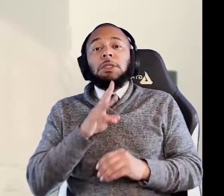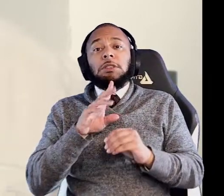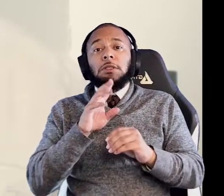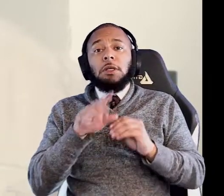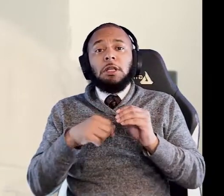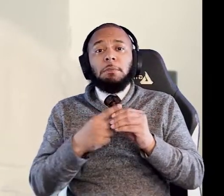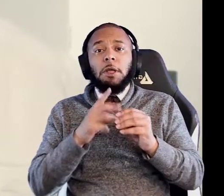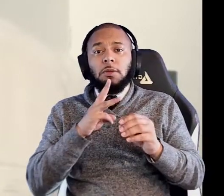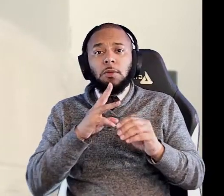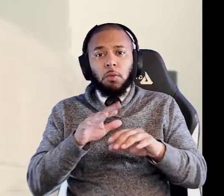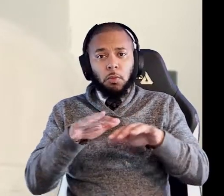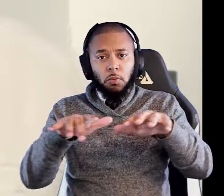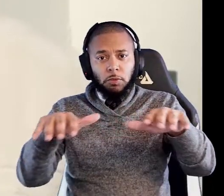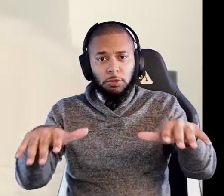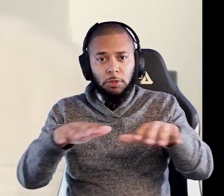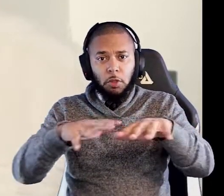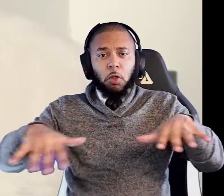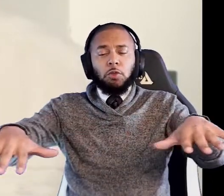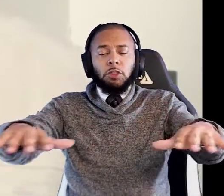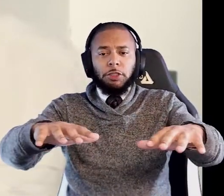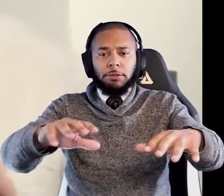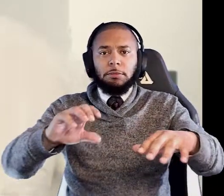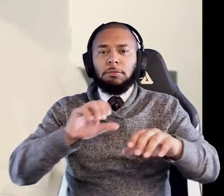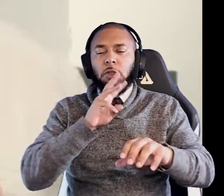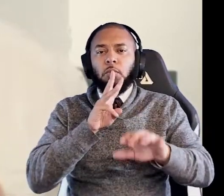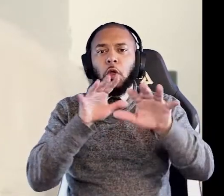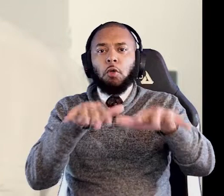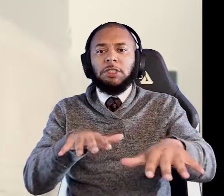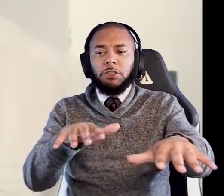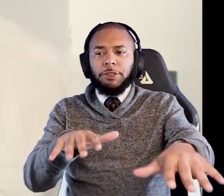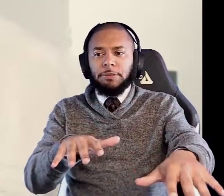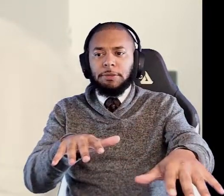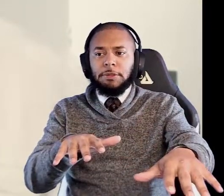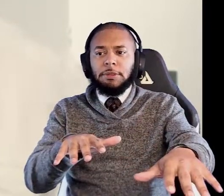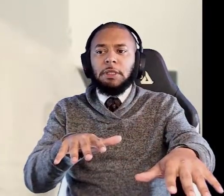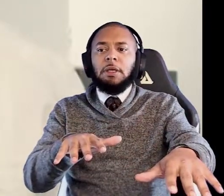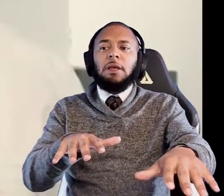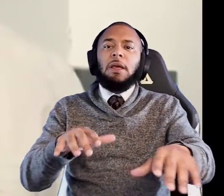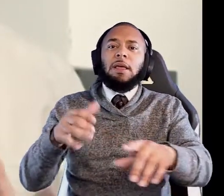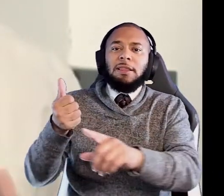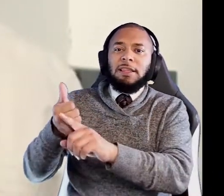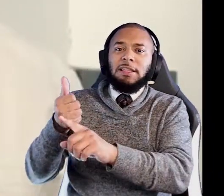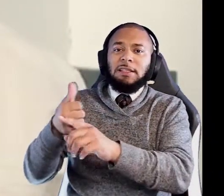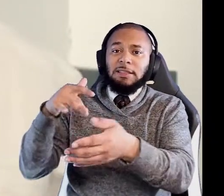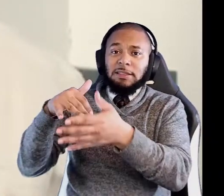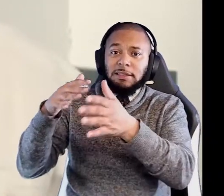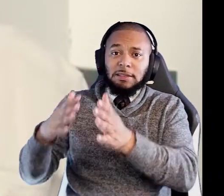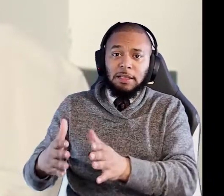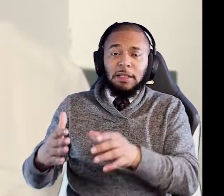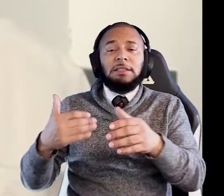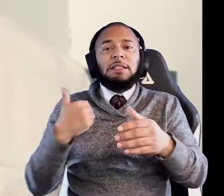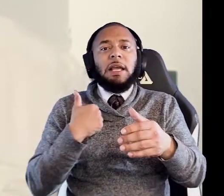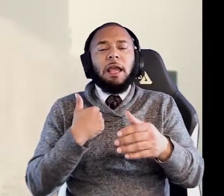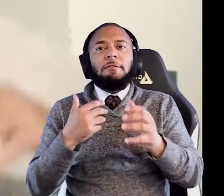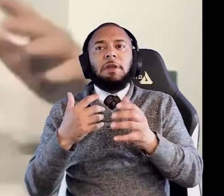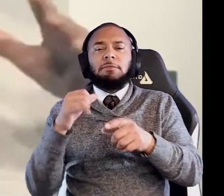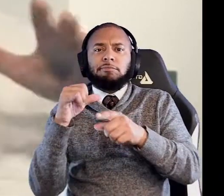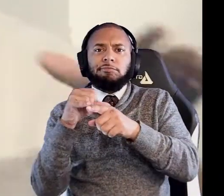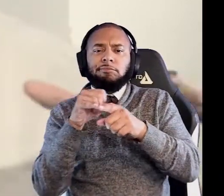understand that there's a lot of terminology that can be used by ocean ecologists to describe different areas of the ocean,